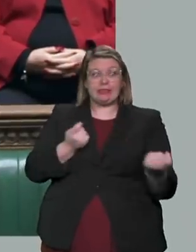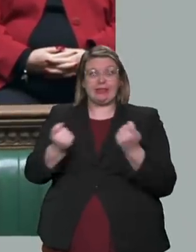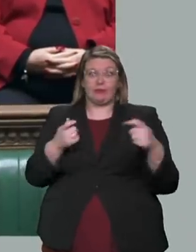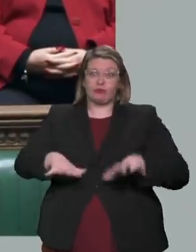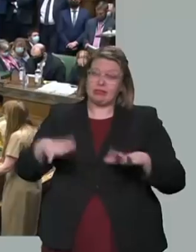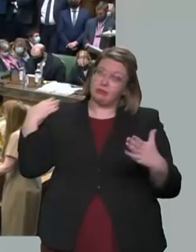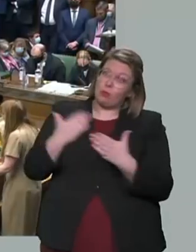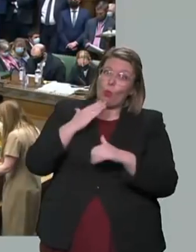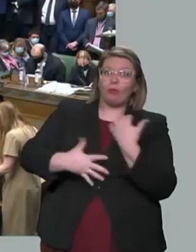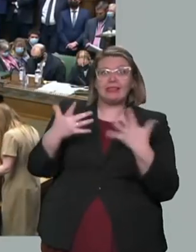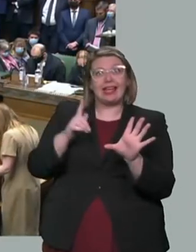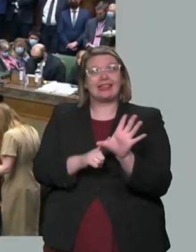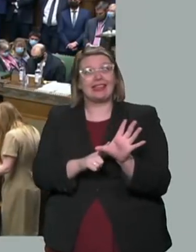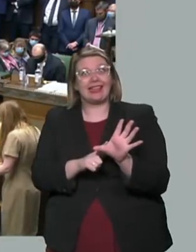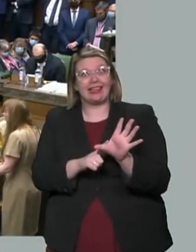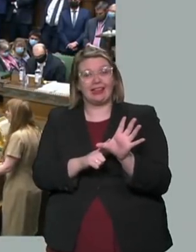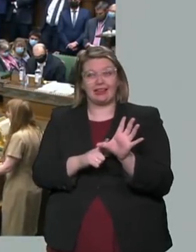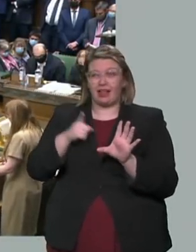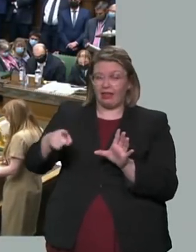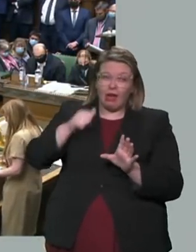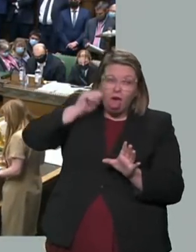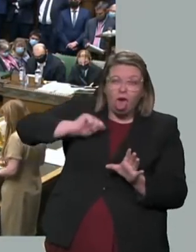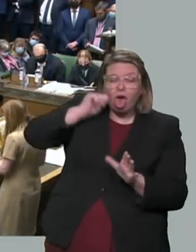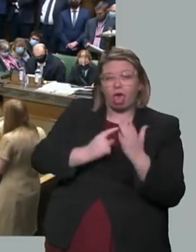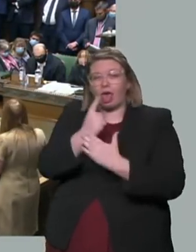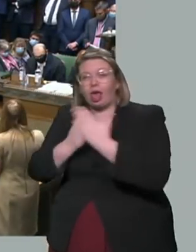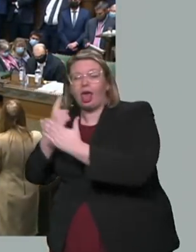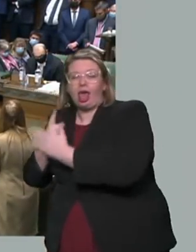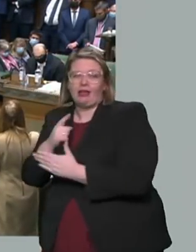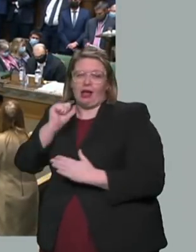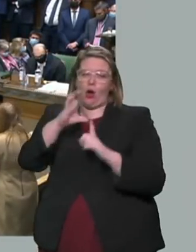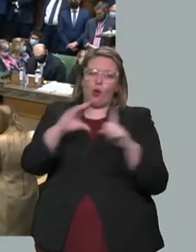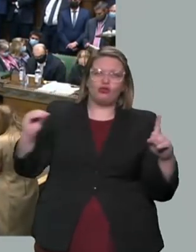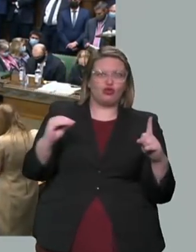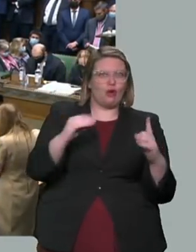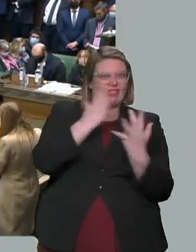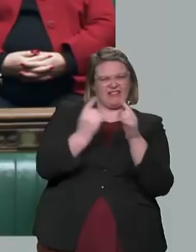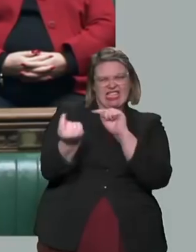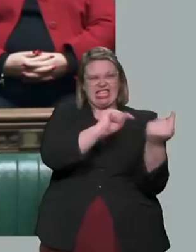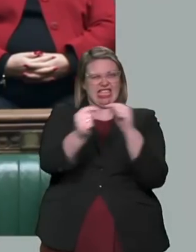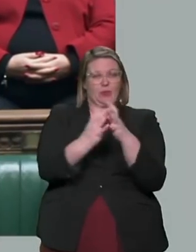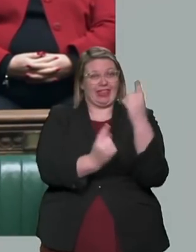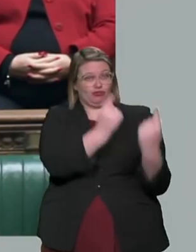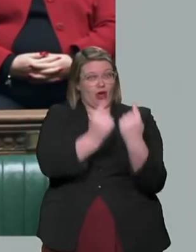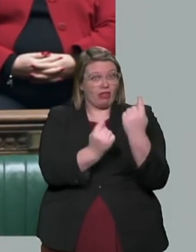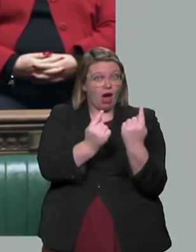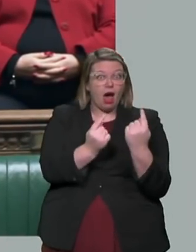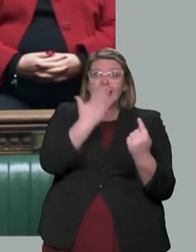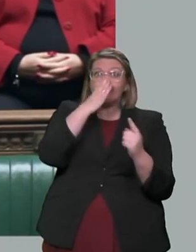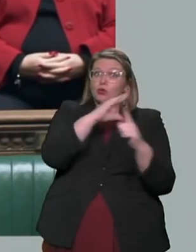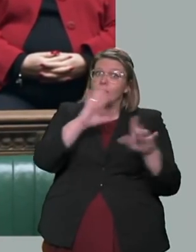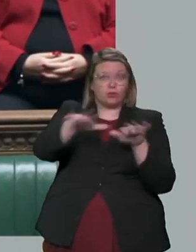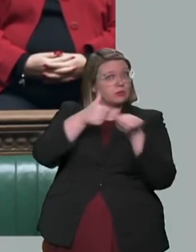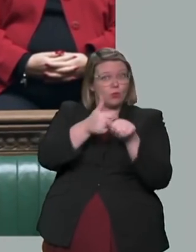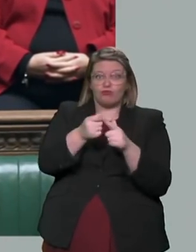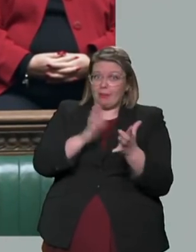decade, marred in their sleaze with a divided party, a Prime Minister losing the support of his backbenchers and